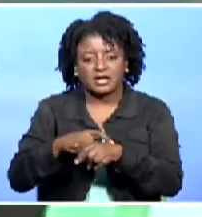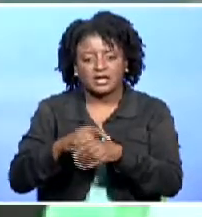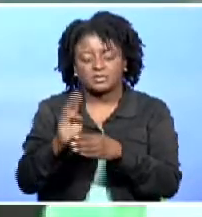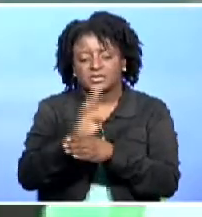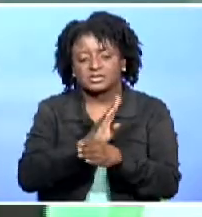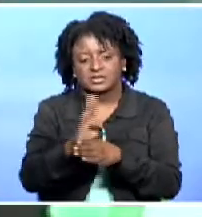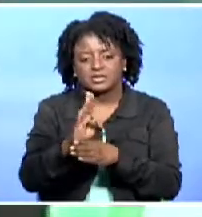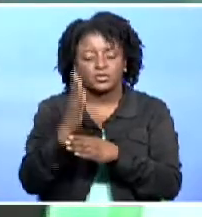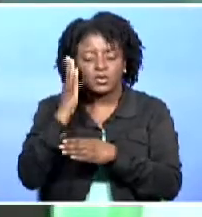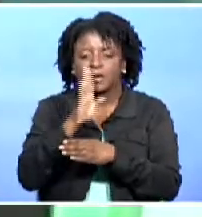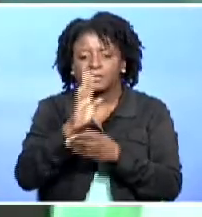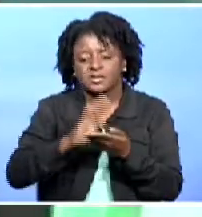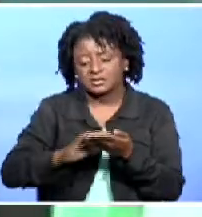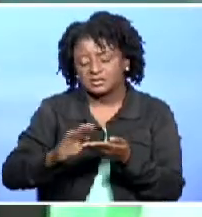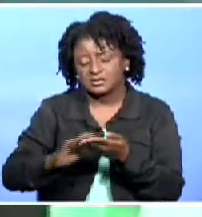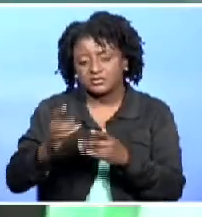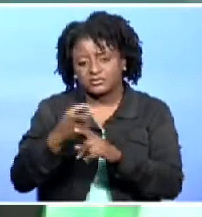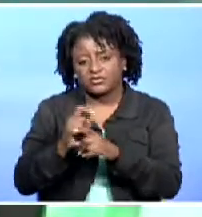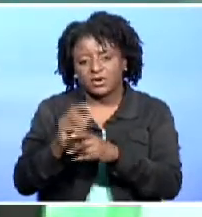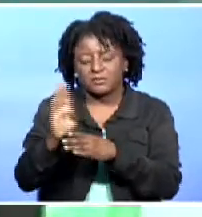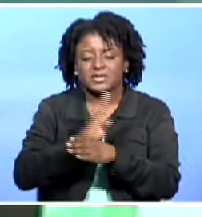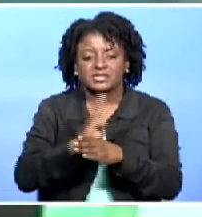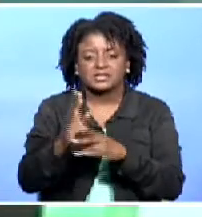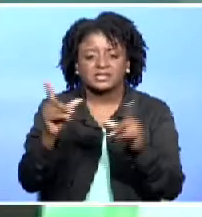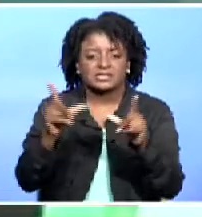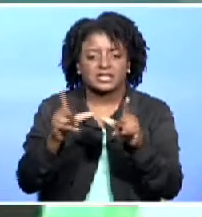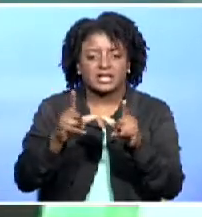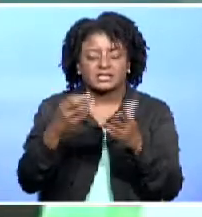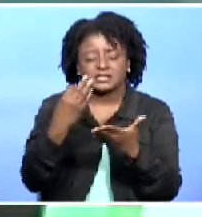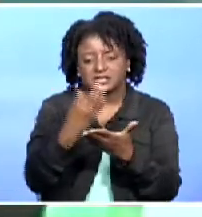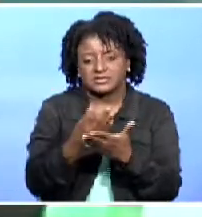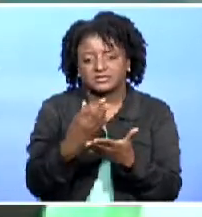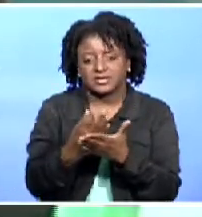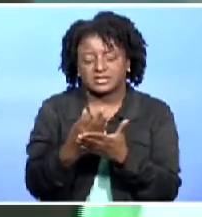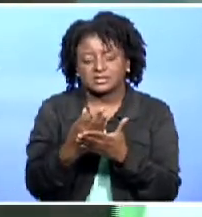exempted from business license fees.